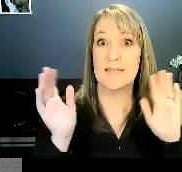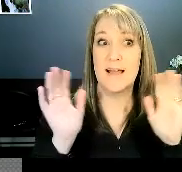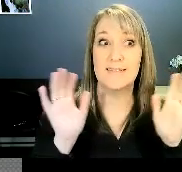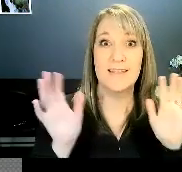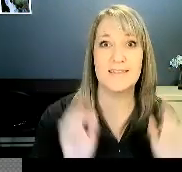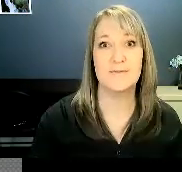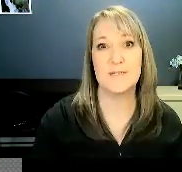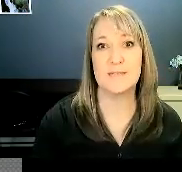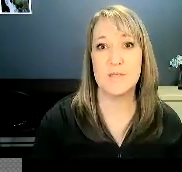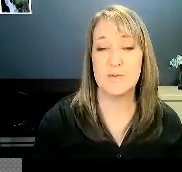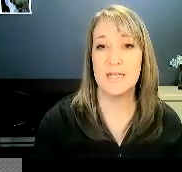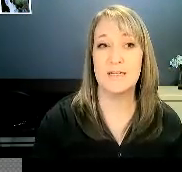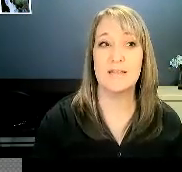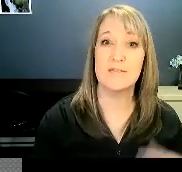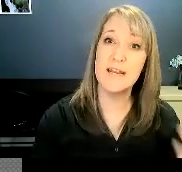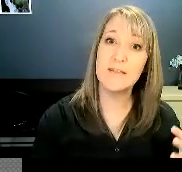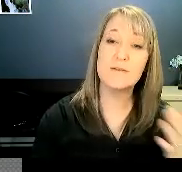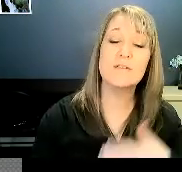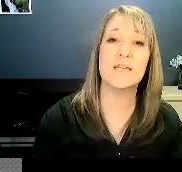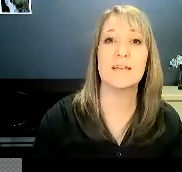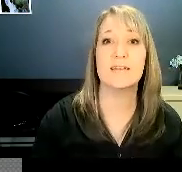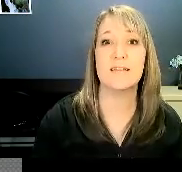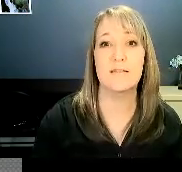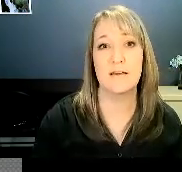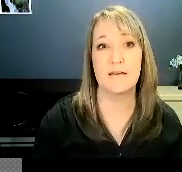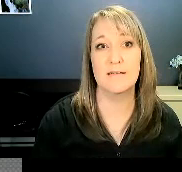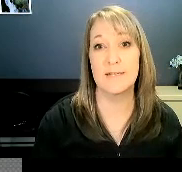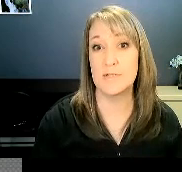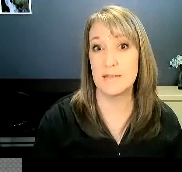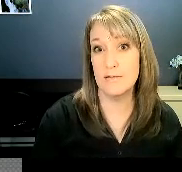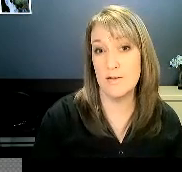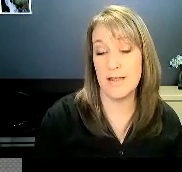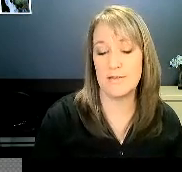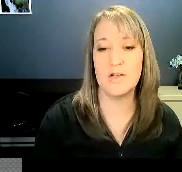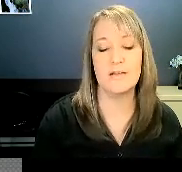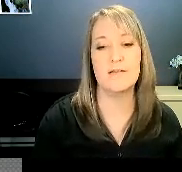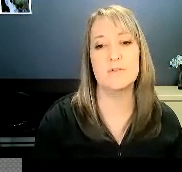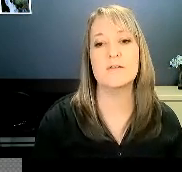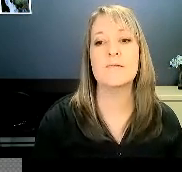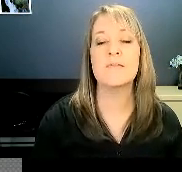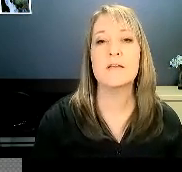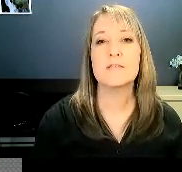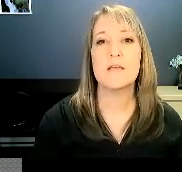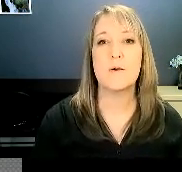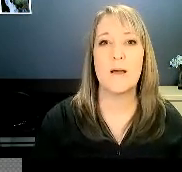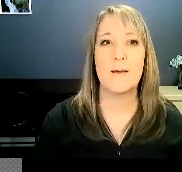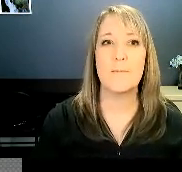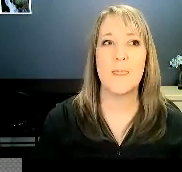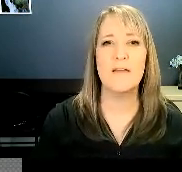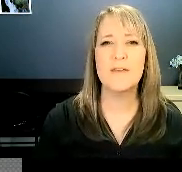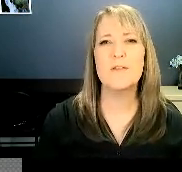discover exactly the differences between their native language and the language that they're learning, the target language.